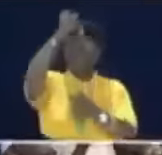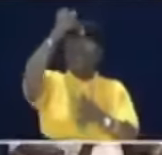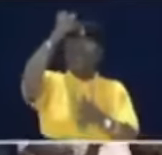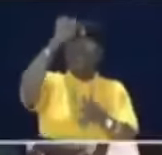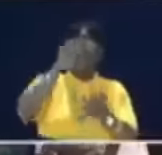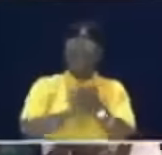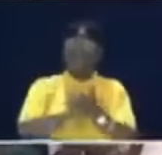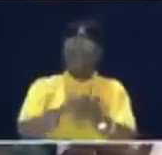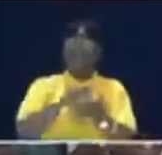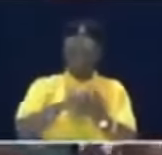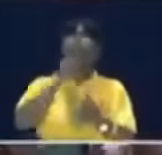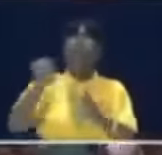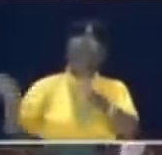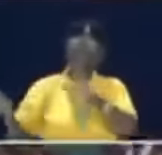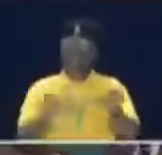that it is done.